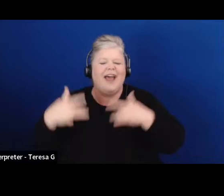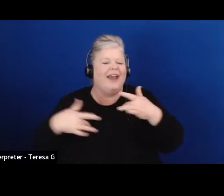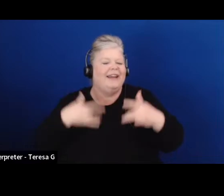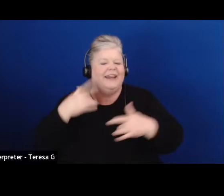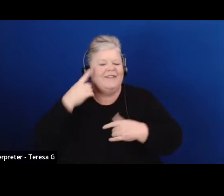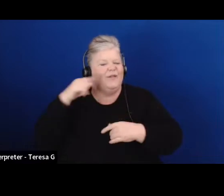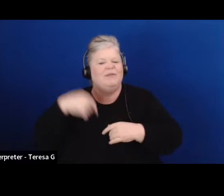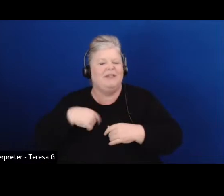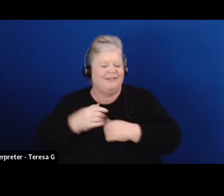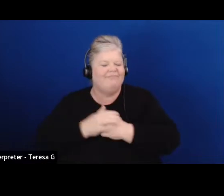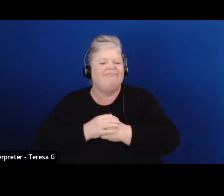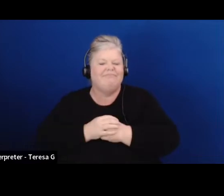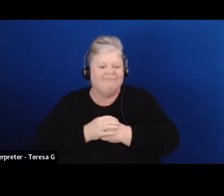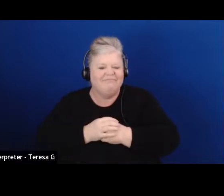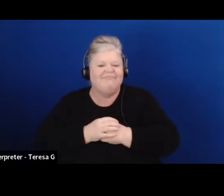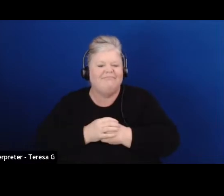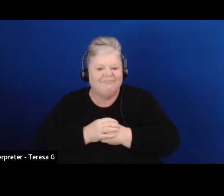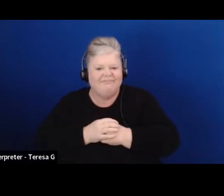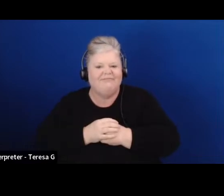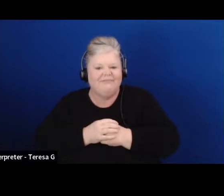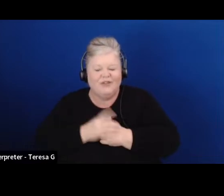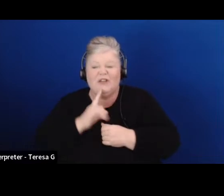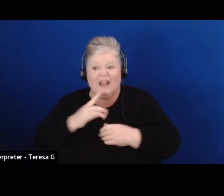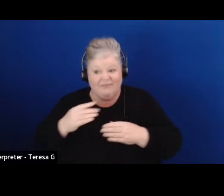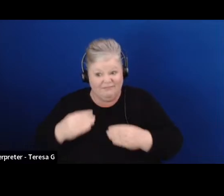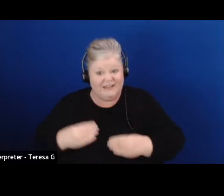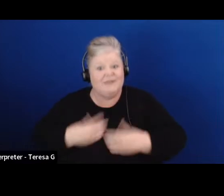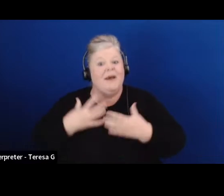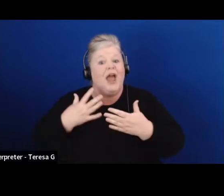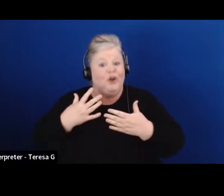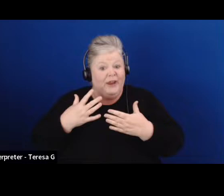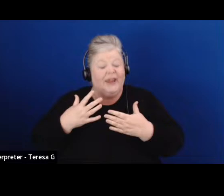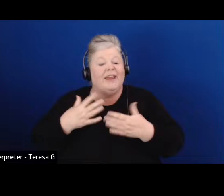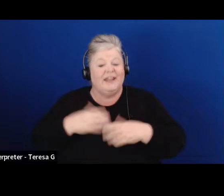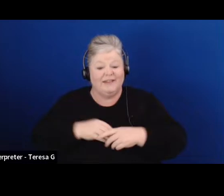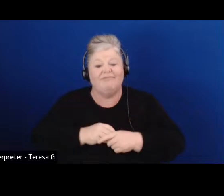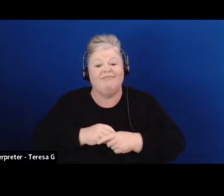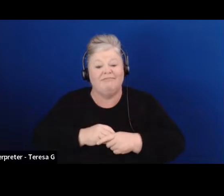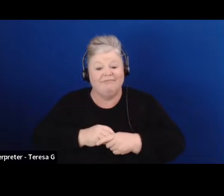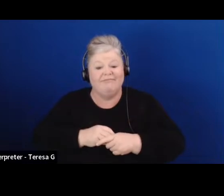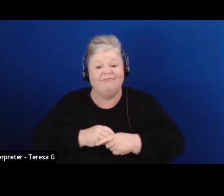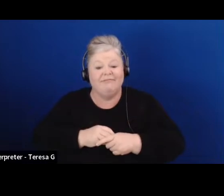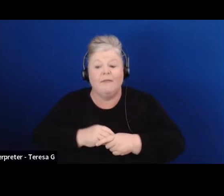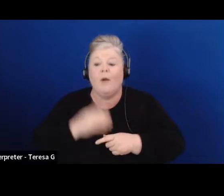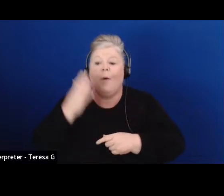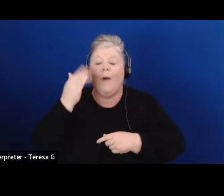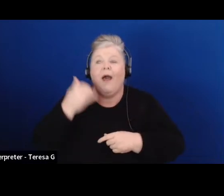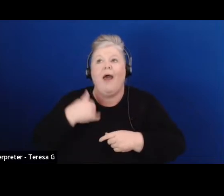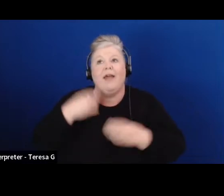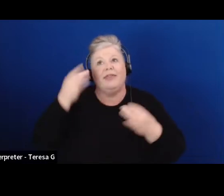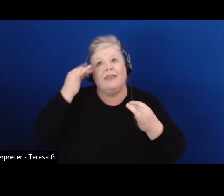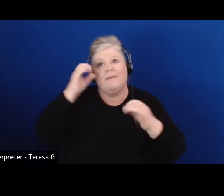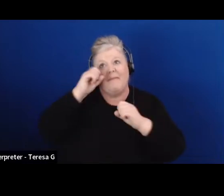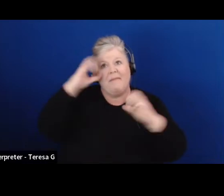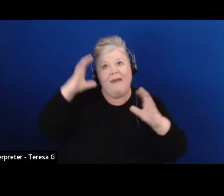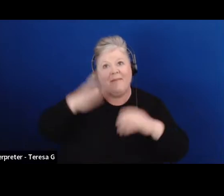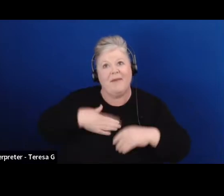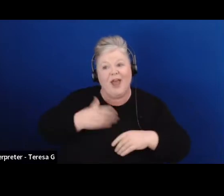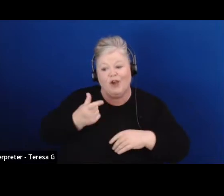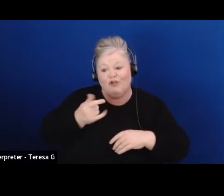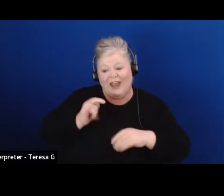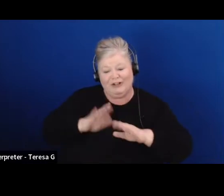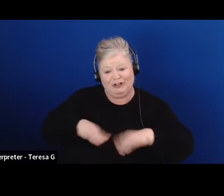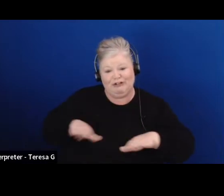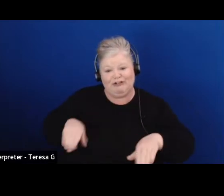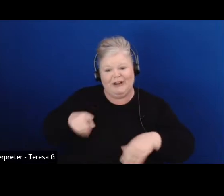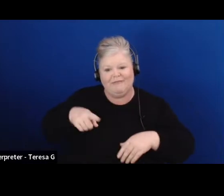me. It's inspiring. When I think about my grandchildren, I realize they have all